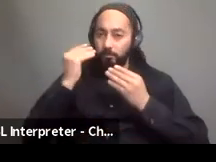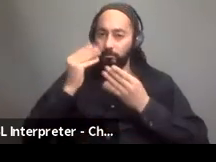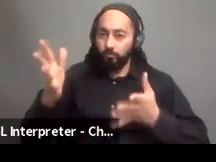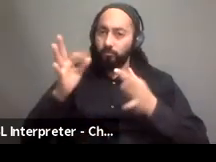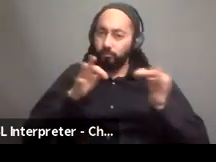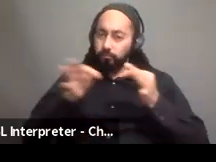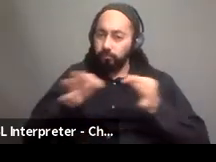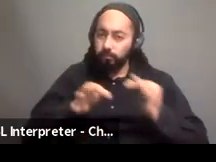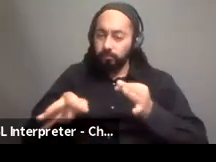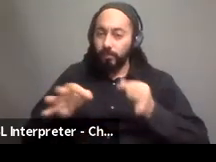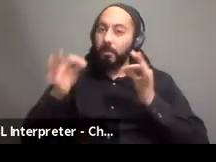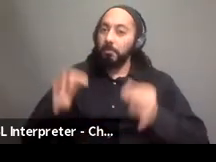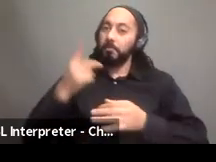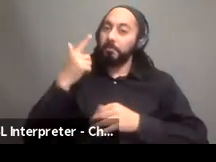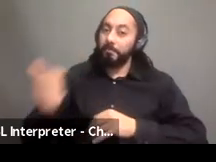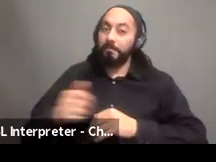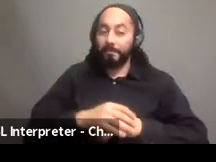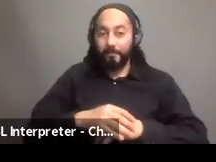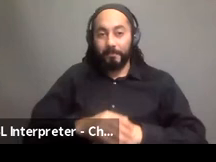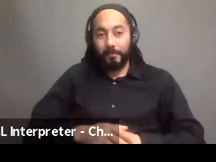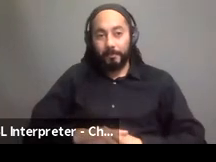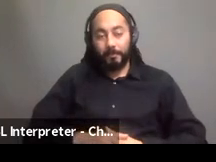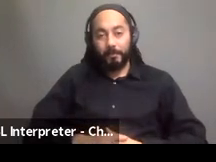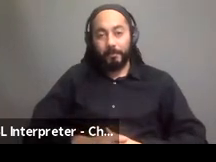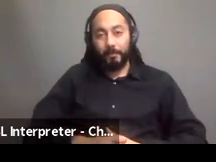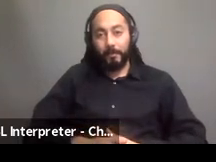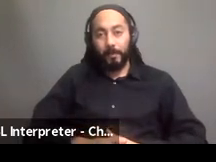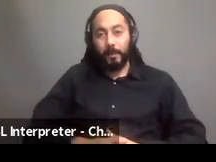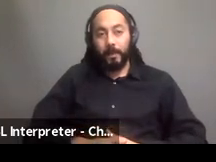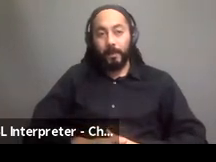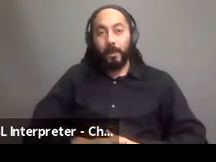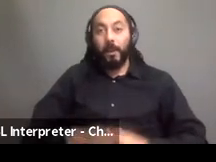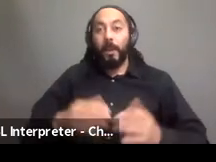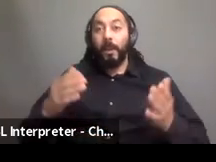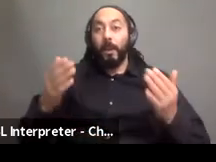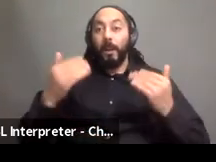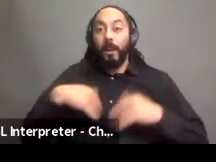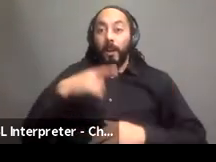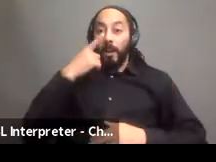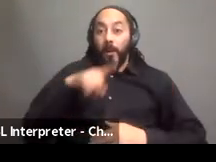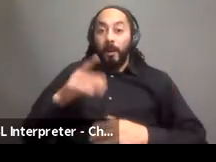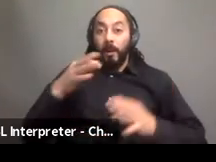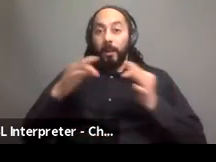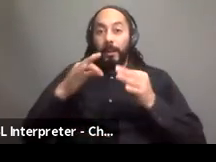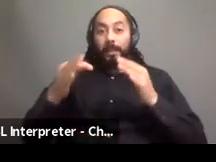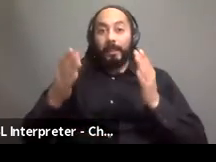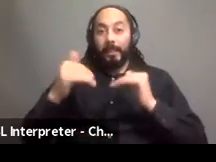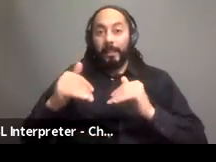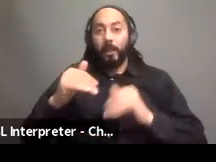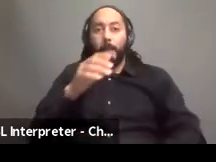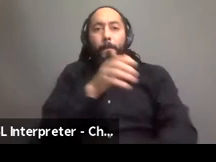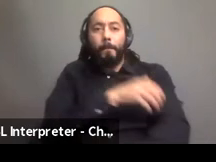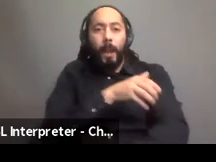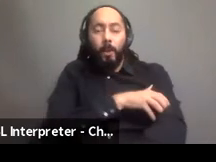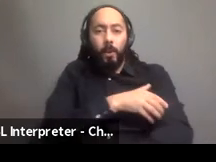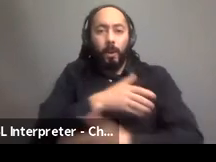Okay. Perfect. So I would be happy to talk next a little bit about power dynamics and